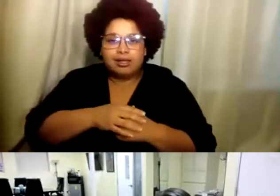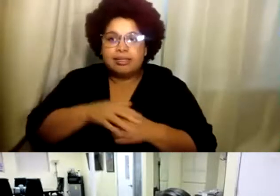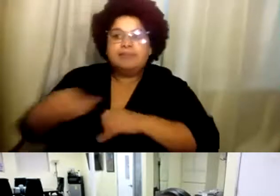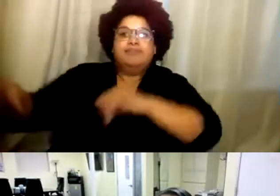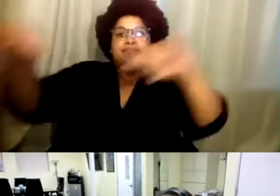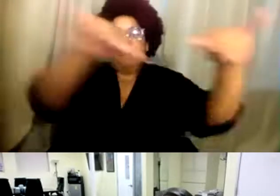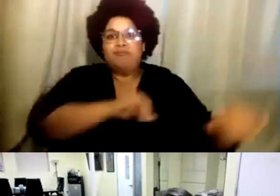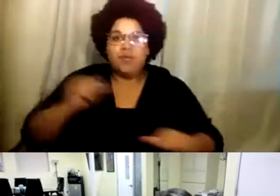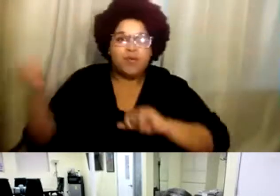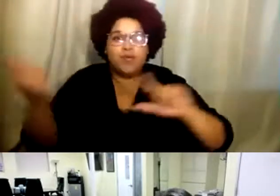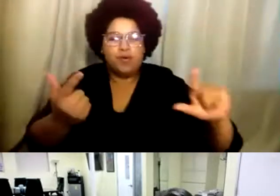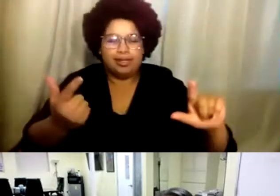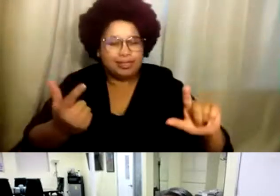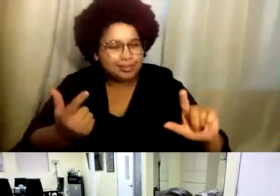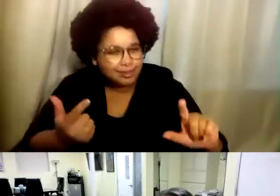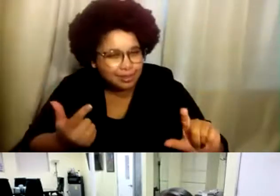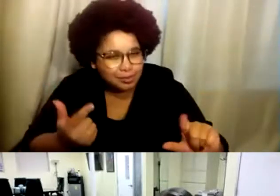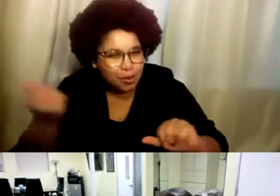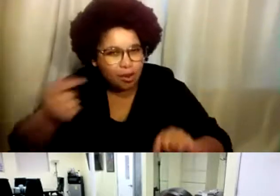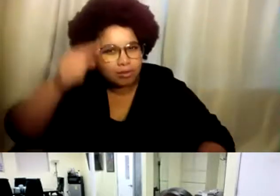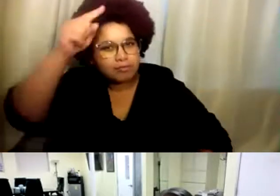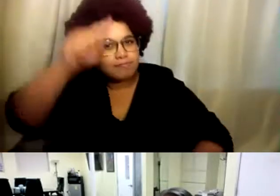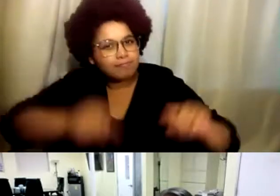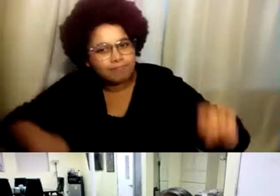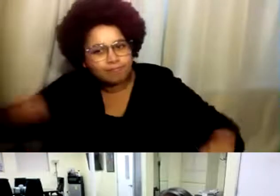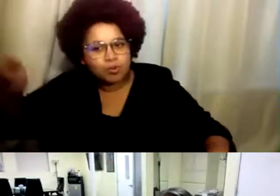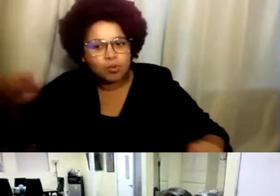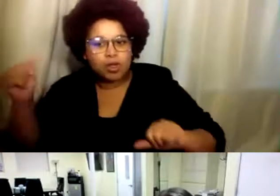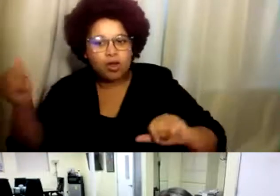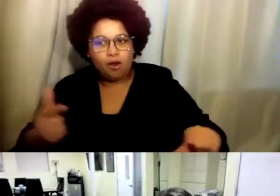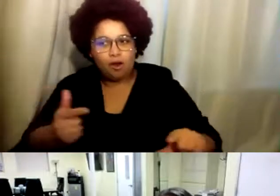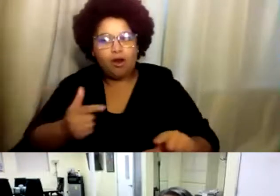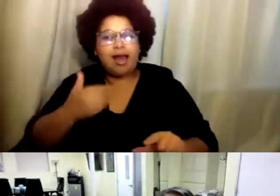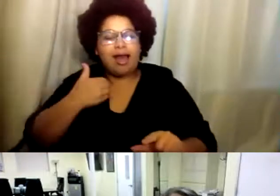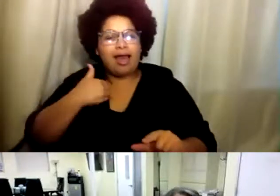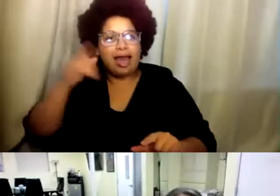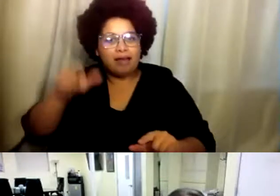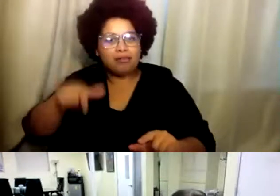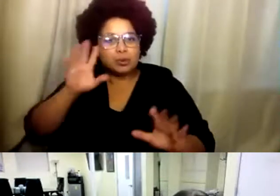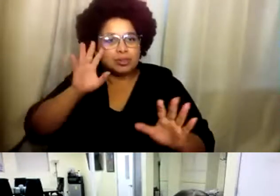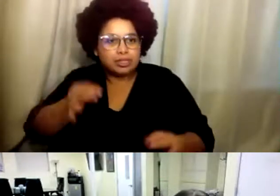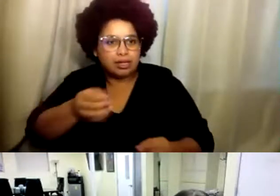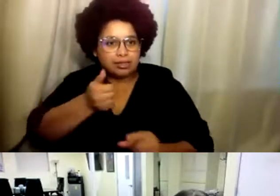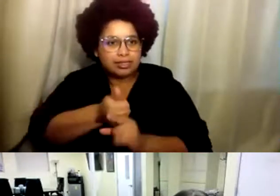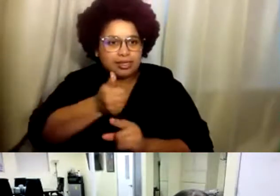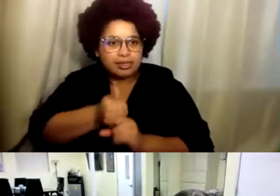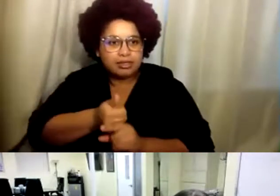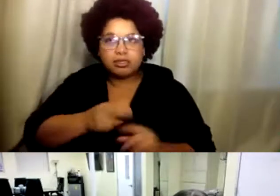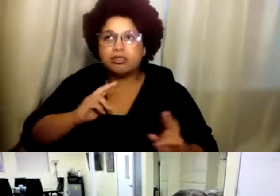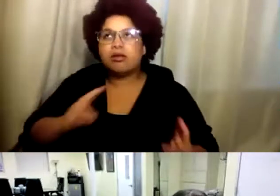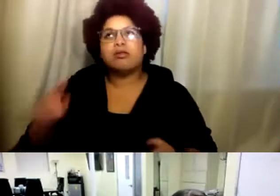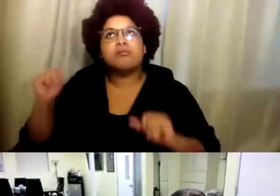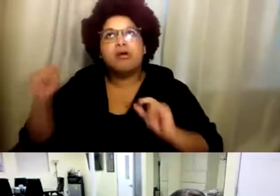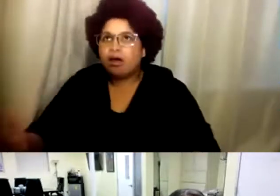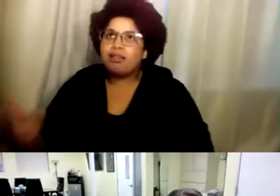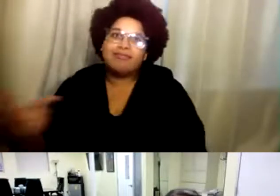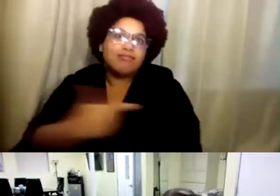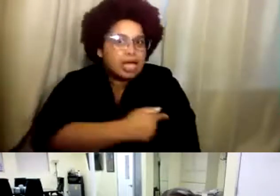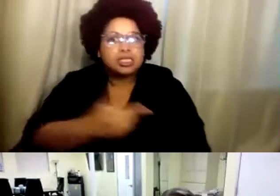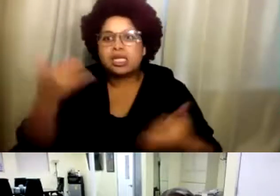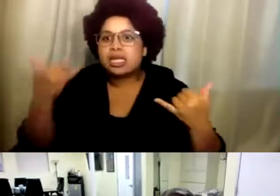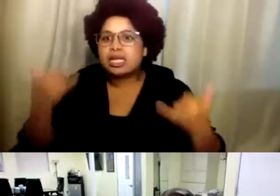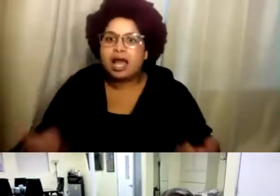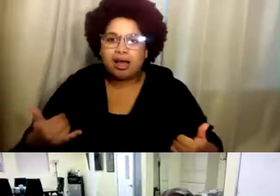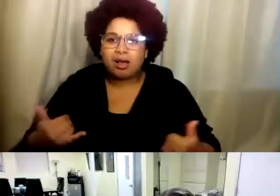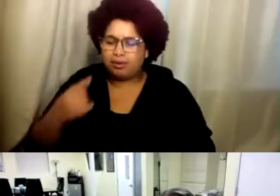When in reality, we're all different people. We all have to make our own decisions. So I've heard from providers, let's hurry up and just get everybody vaccinated now.